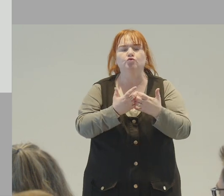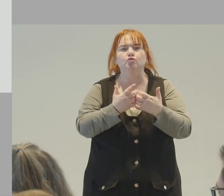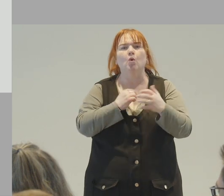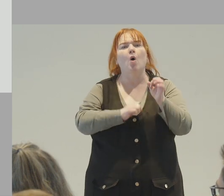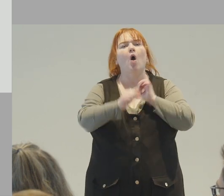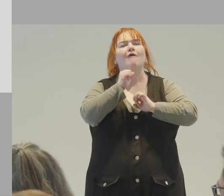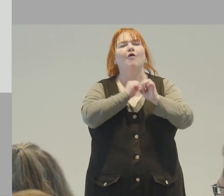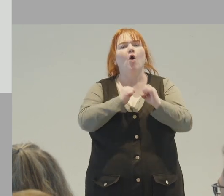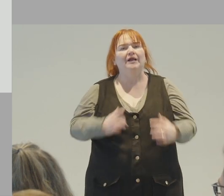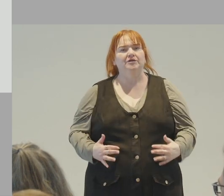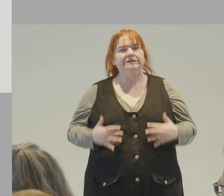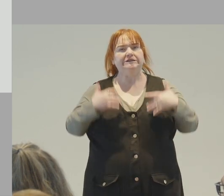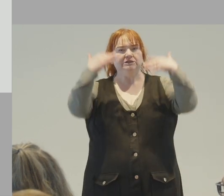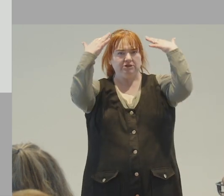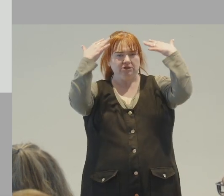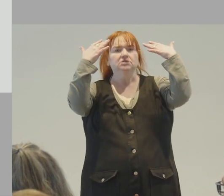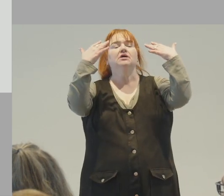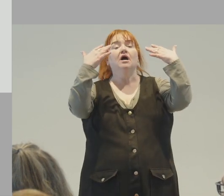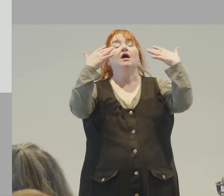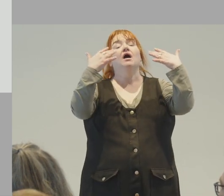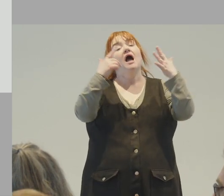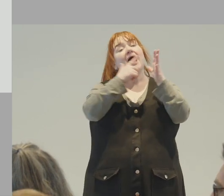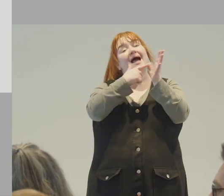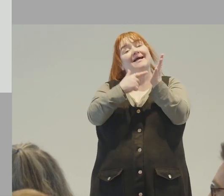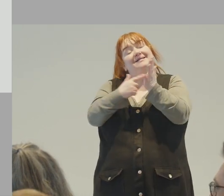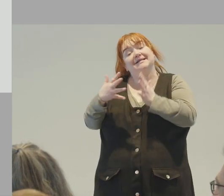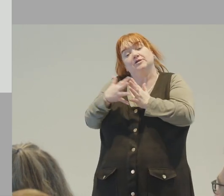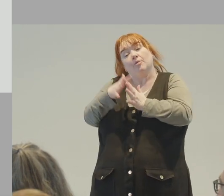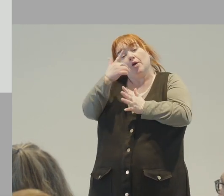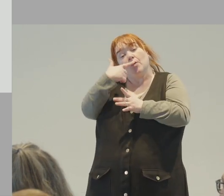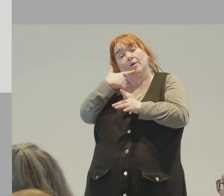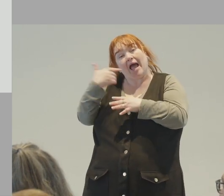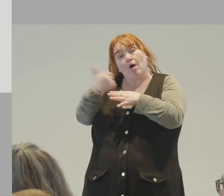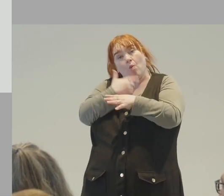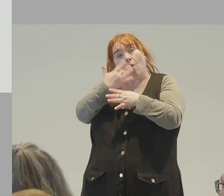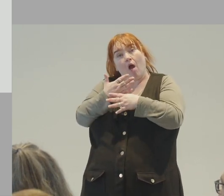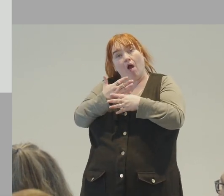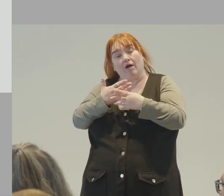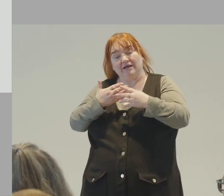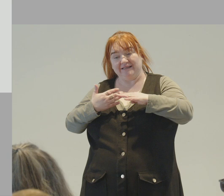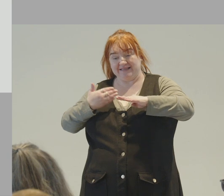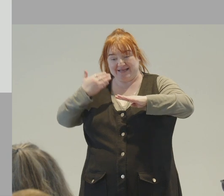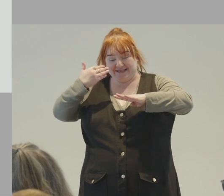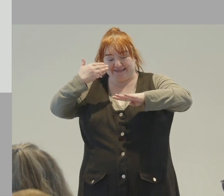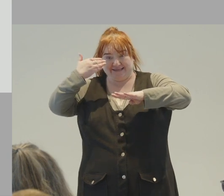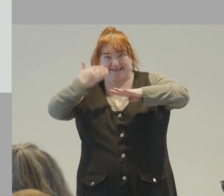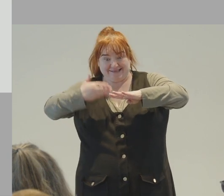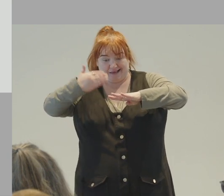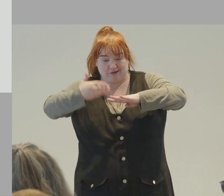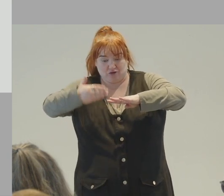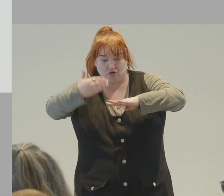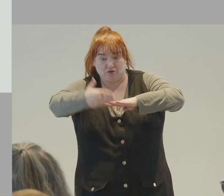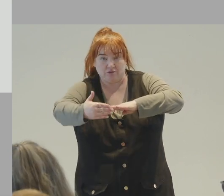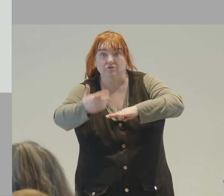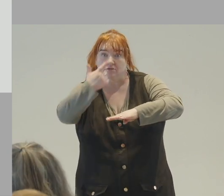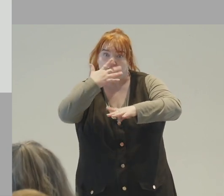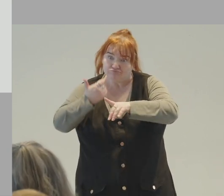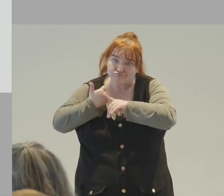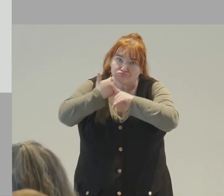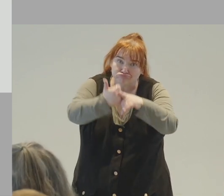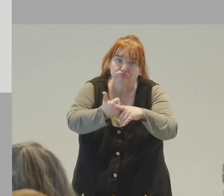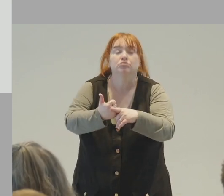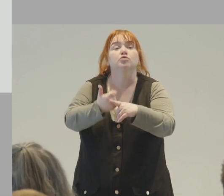job coach to work with that person over a series of sessions to help them to come up with some strategies. And that's something a lot of people don't know, and I think it can actually be